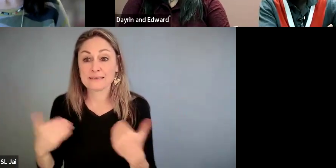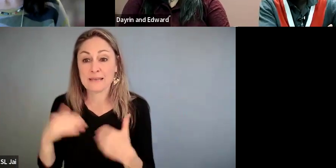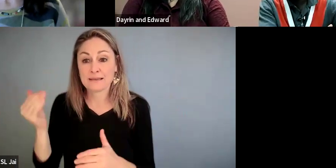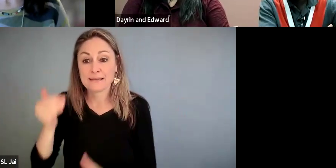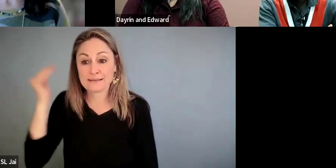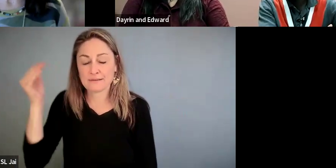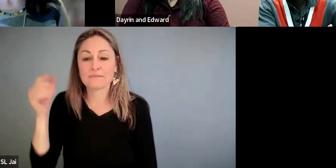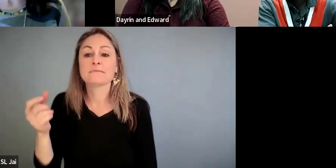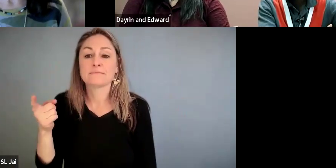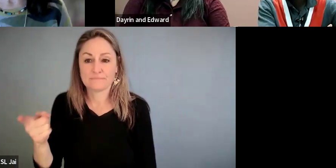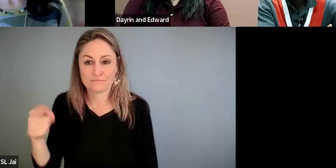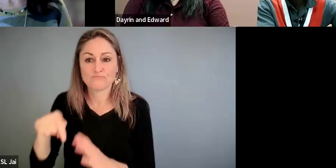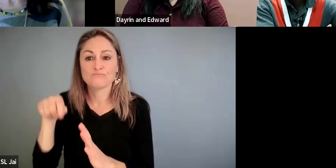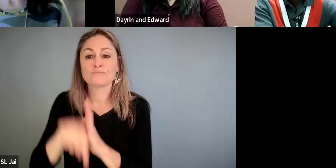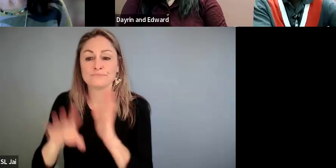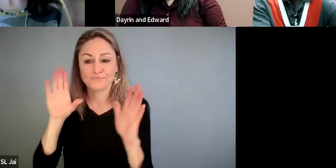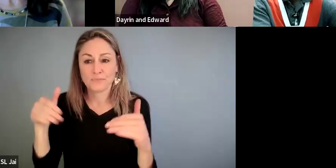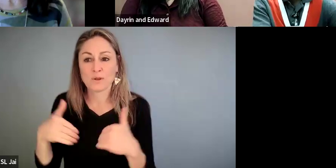profound nonverbal autism.